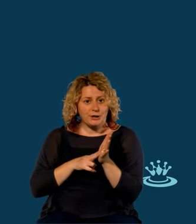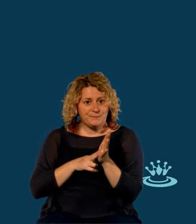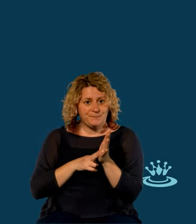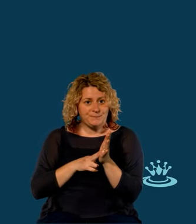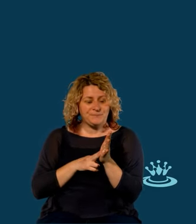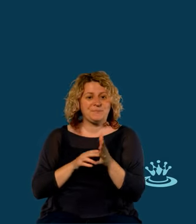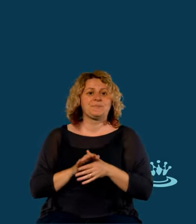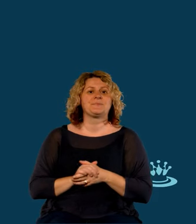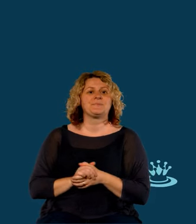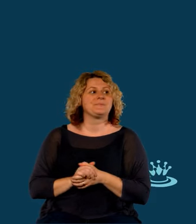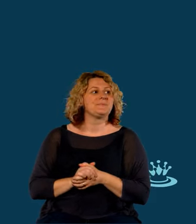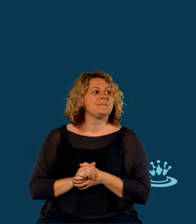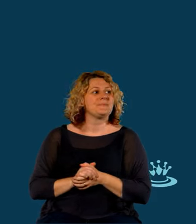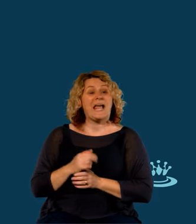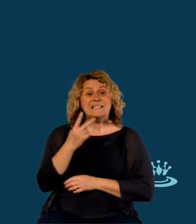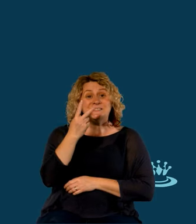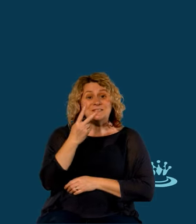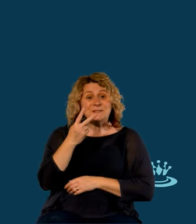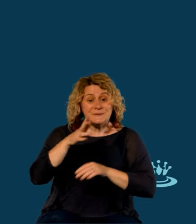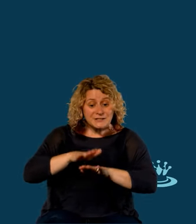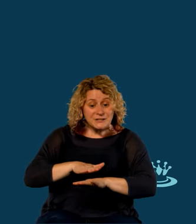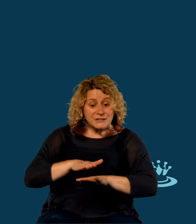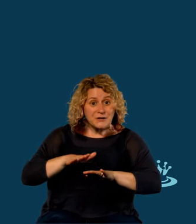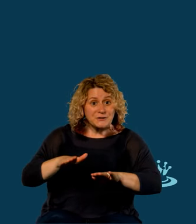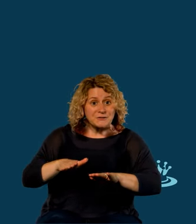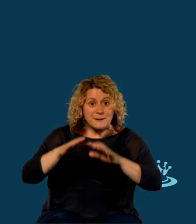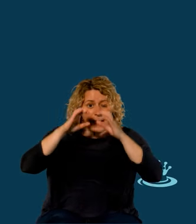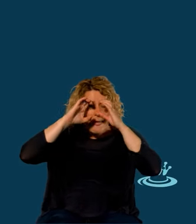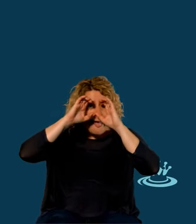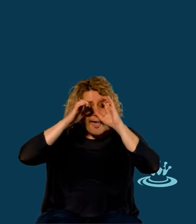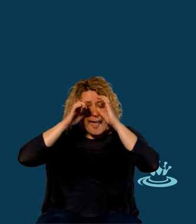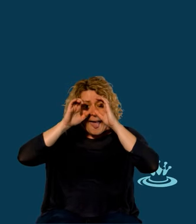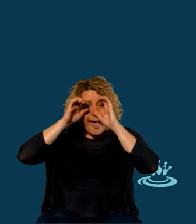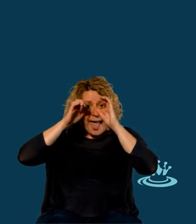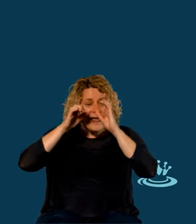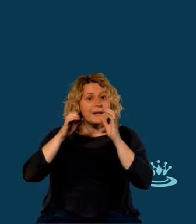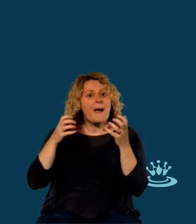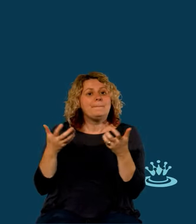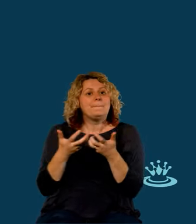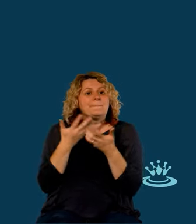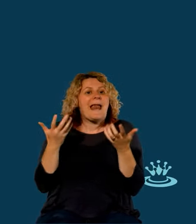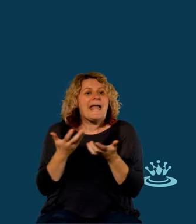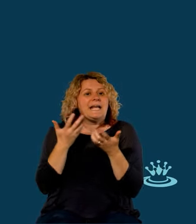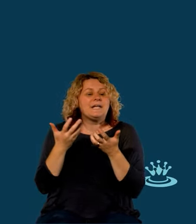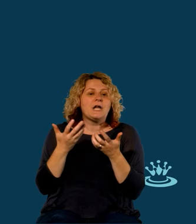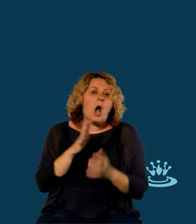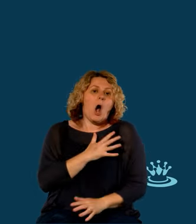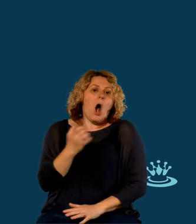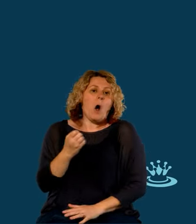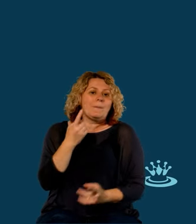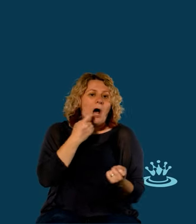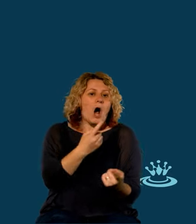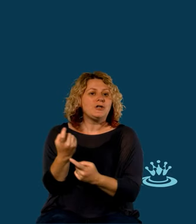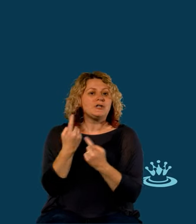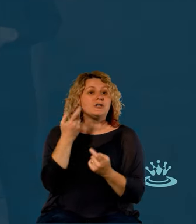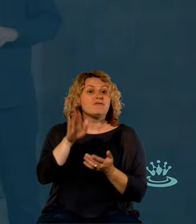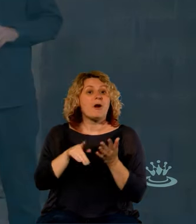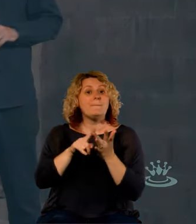And here are Hannah and Sam tuning in from Iraq to the Hope Hunters this morning. That's fantastic.